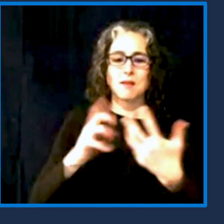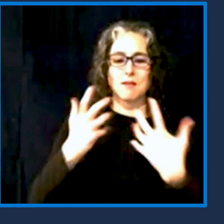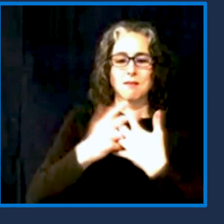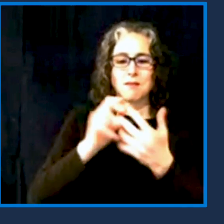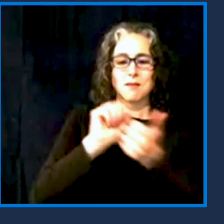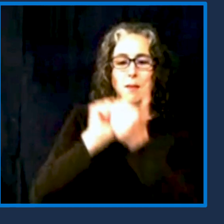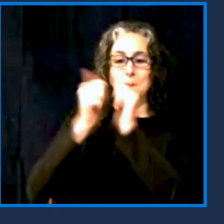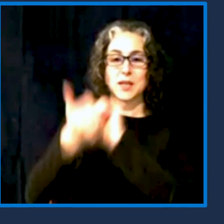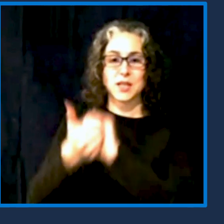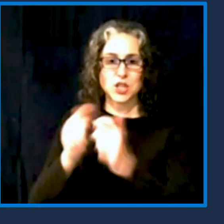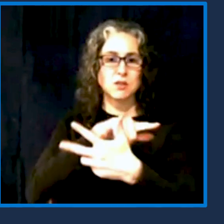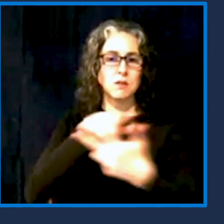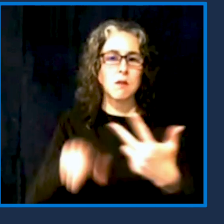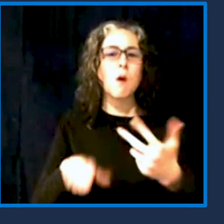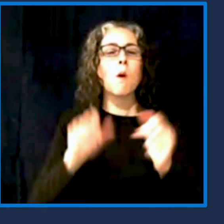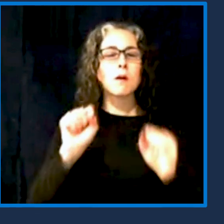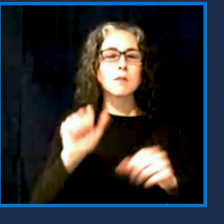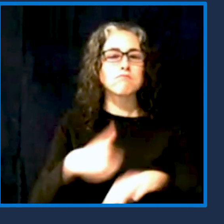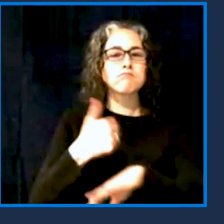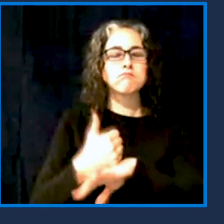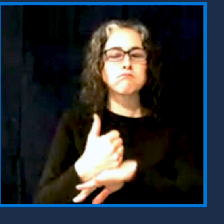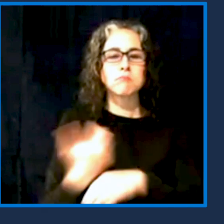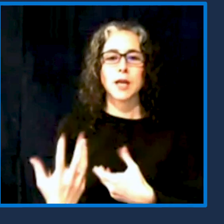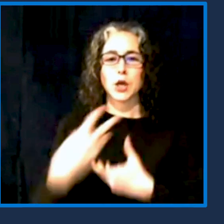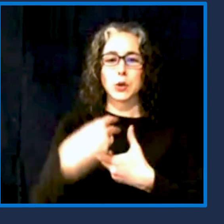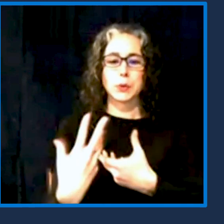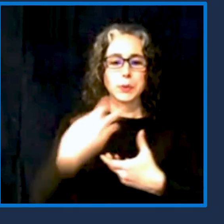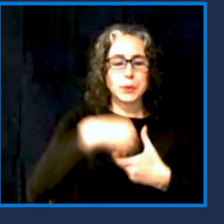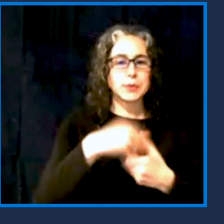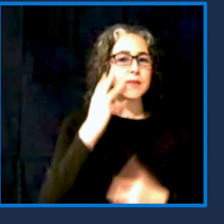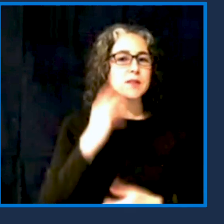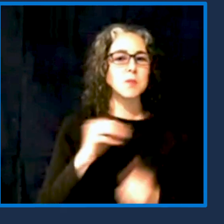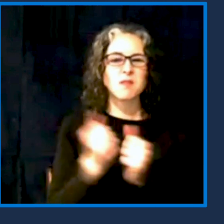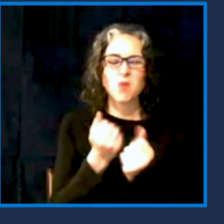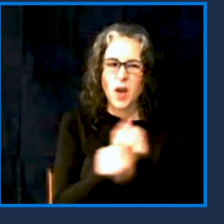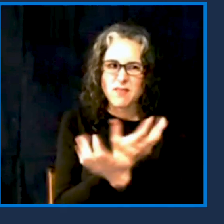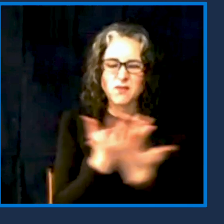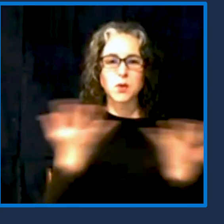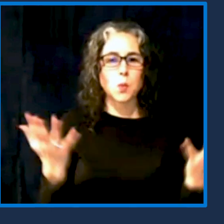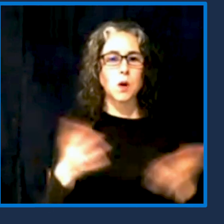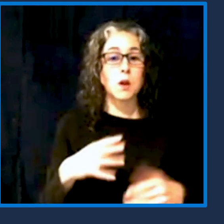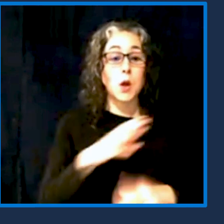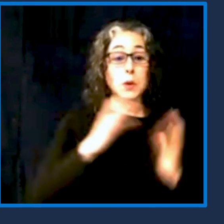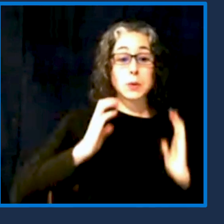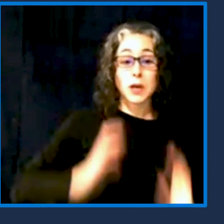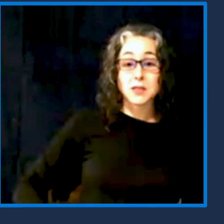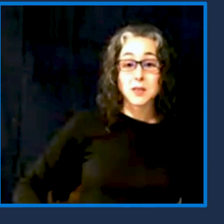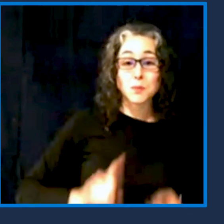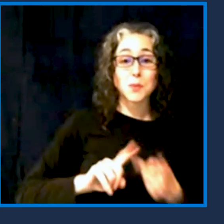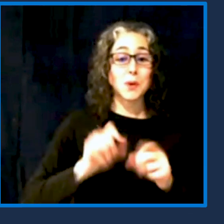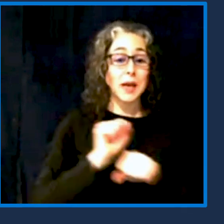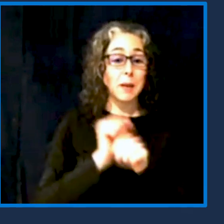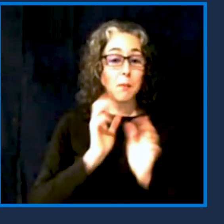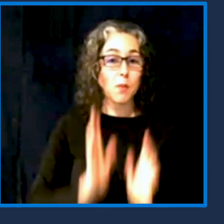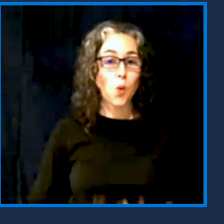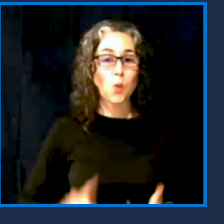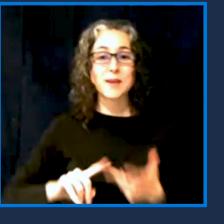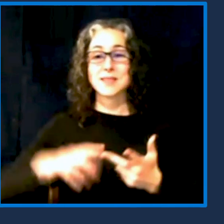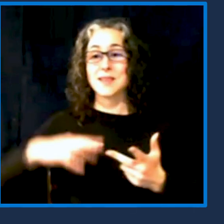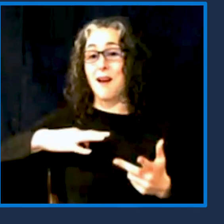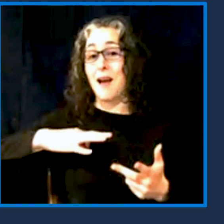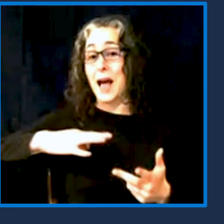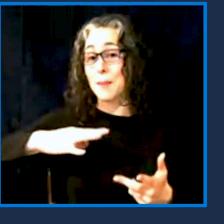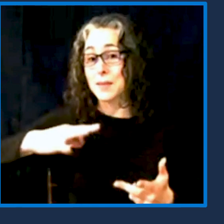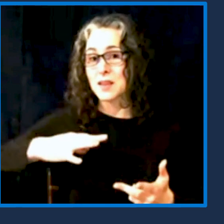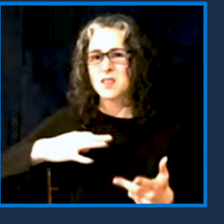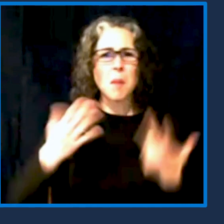you can create inclusive experiences for everyone, your customers, employees, applicants, all that have disabilities that maybe you